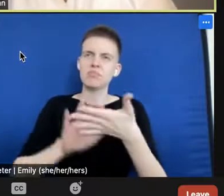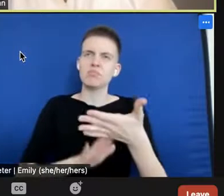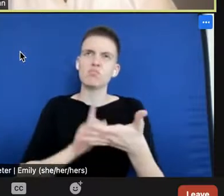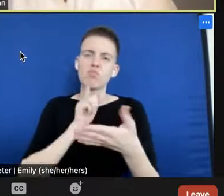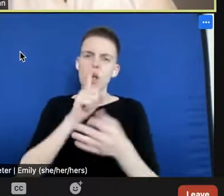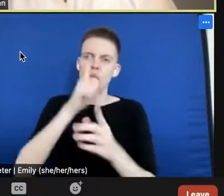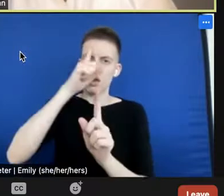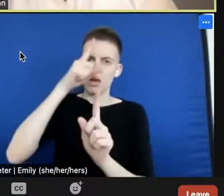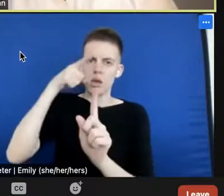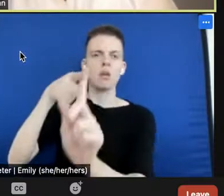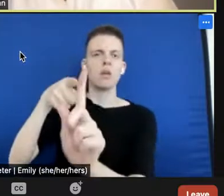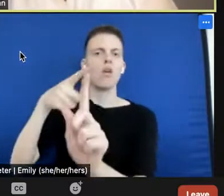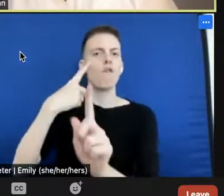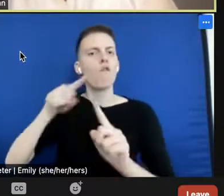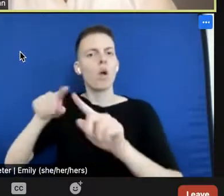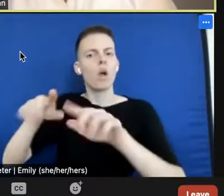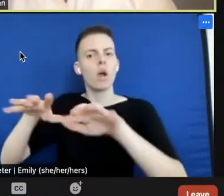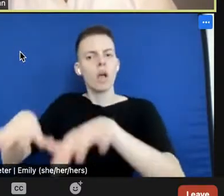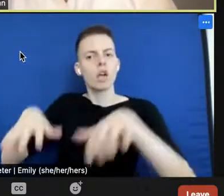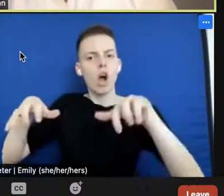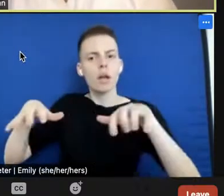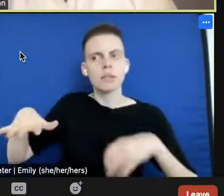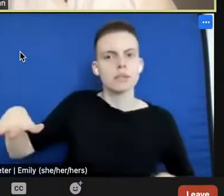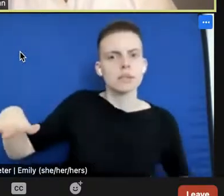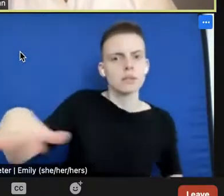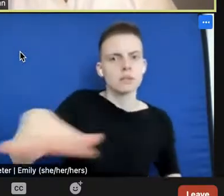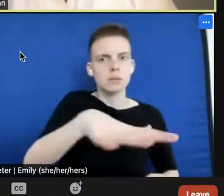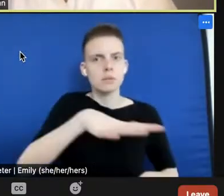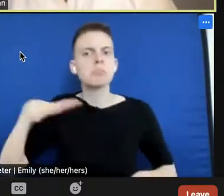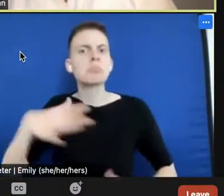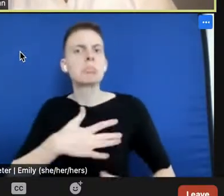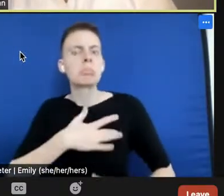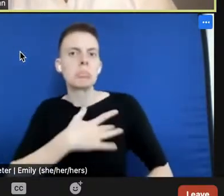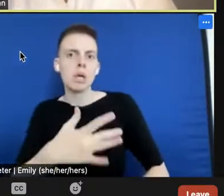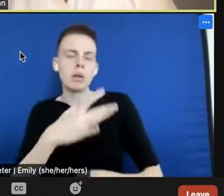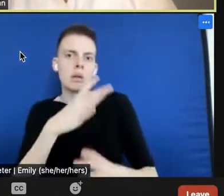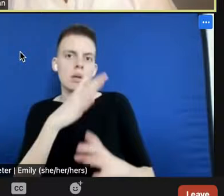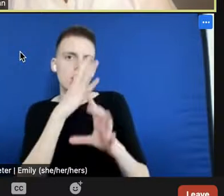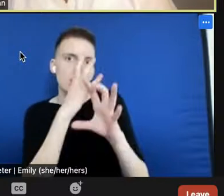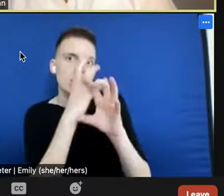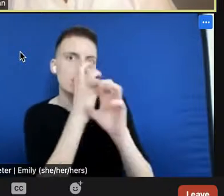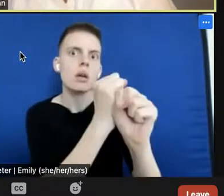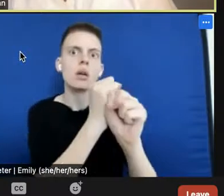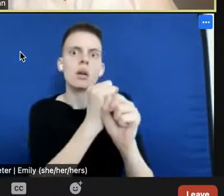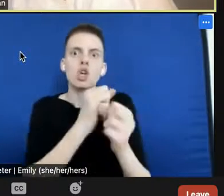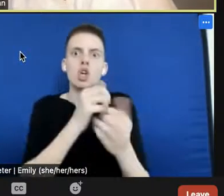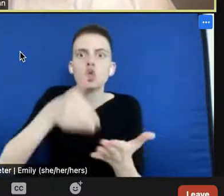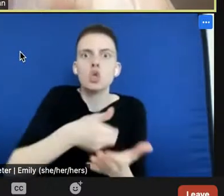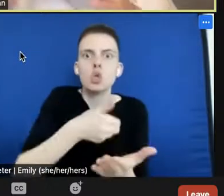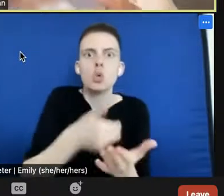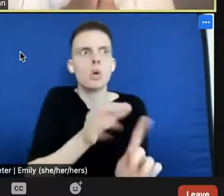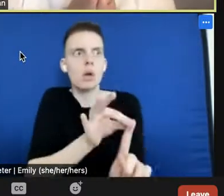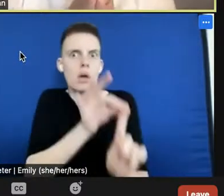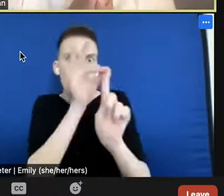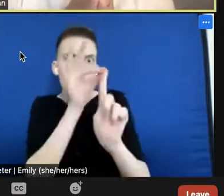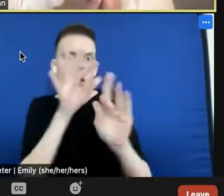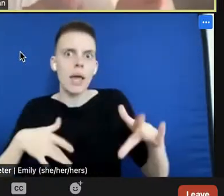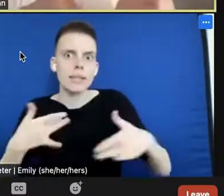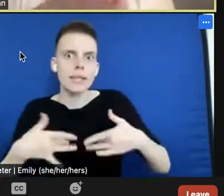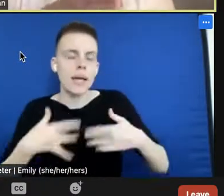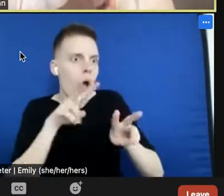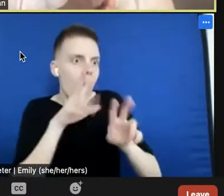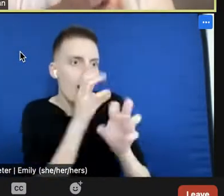an audience that is captivated by novelty, right? So if you have a